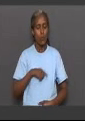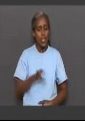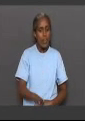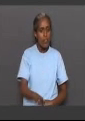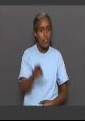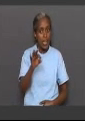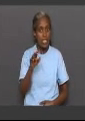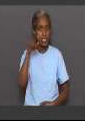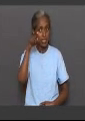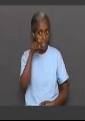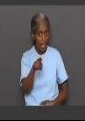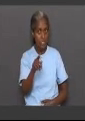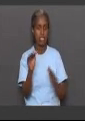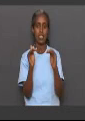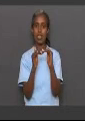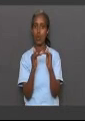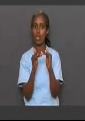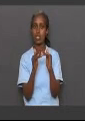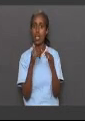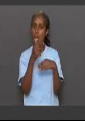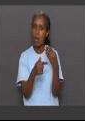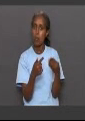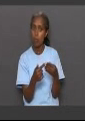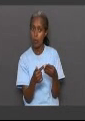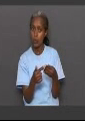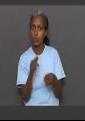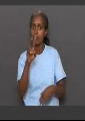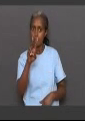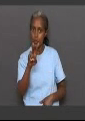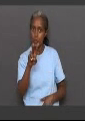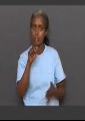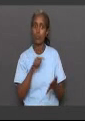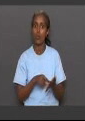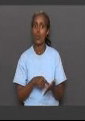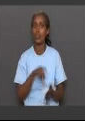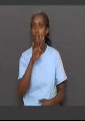find that x equals about